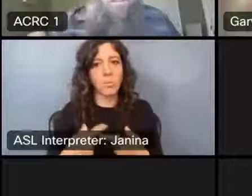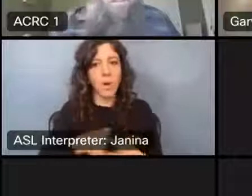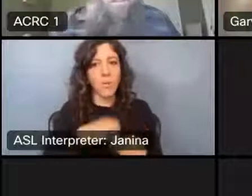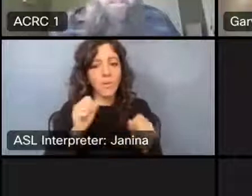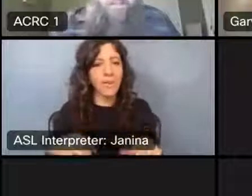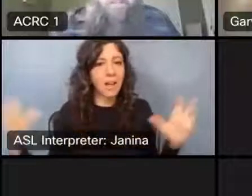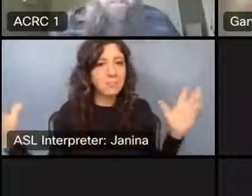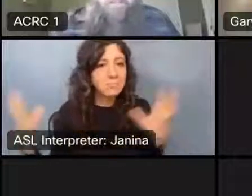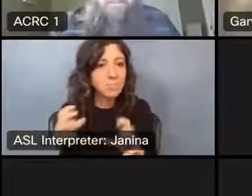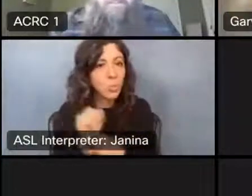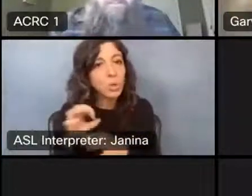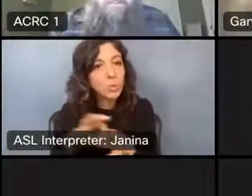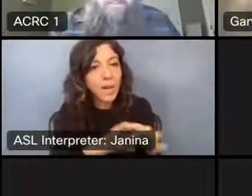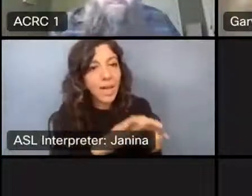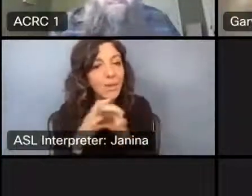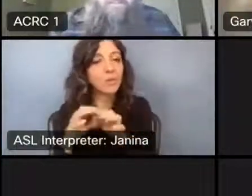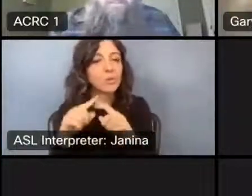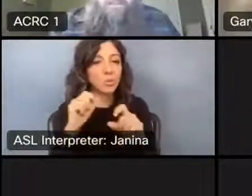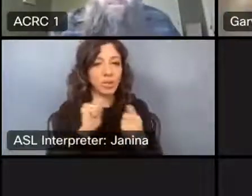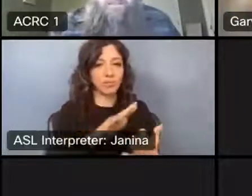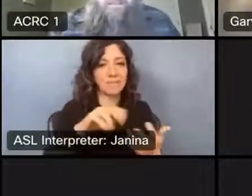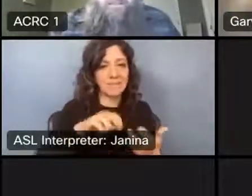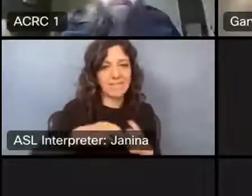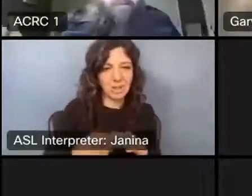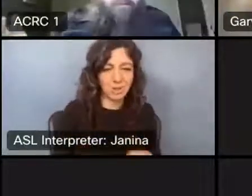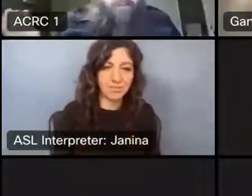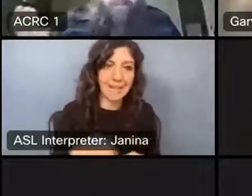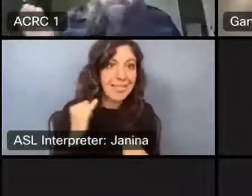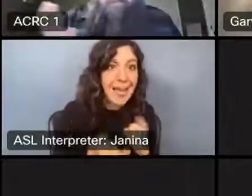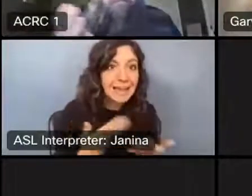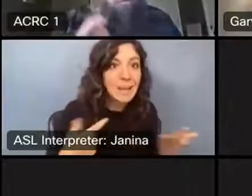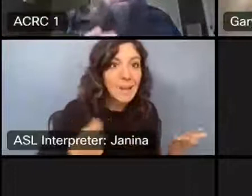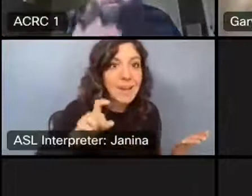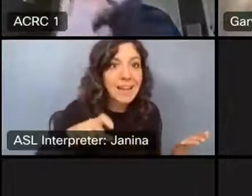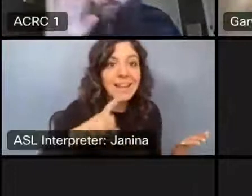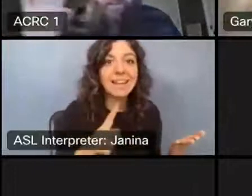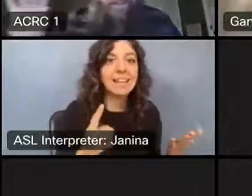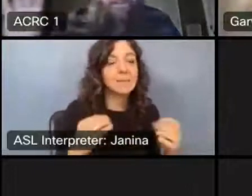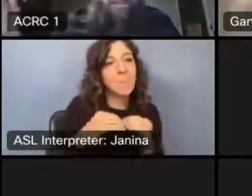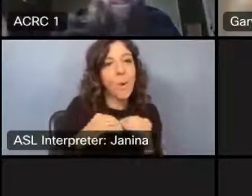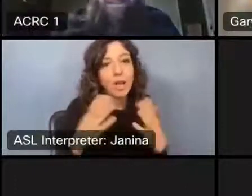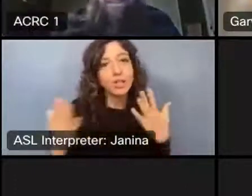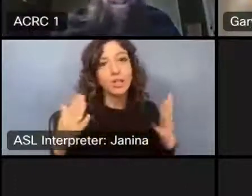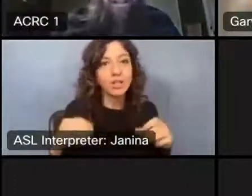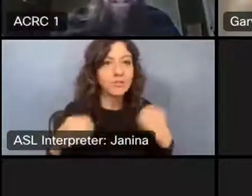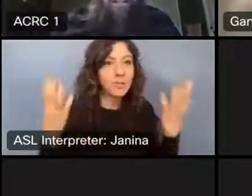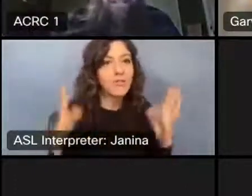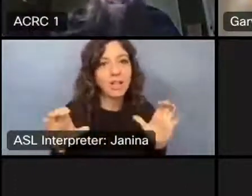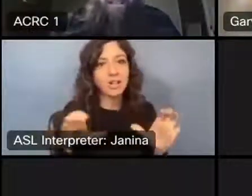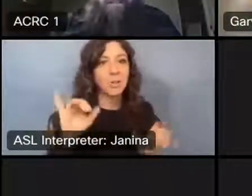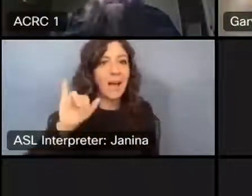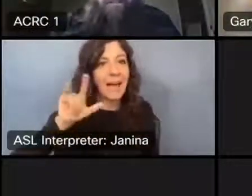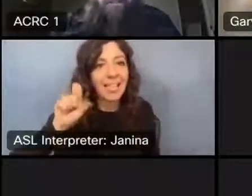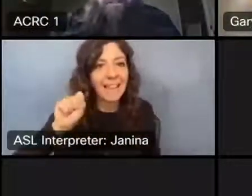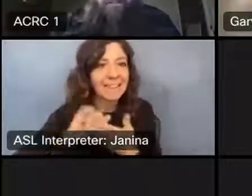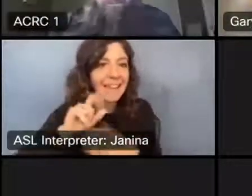work collectively to try to address these issues, because the last thing we need is any more service providers doing ILS that